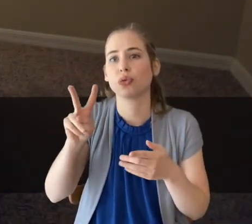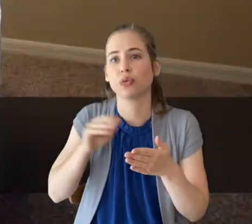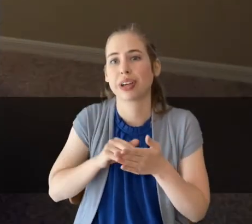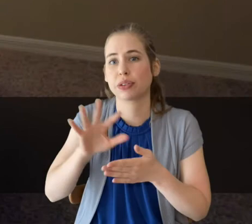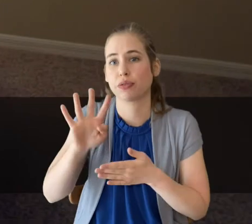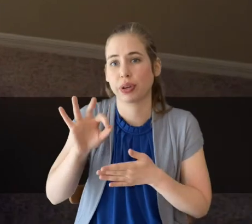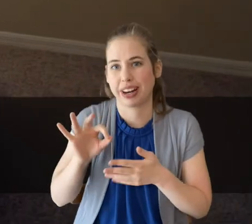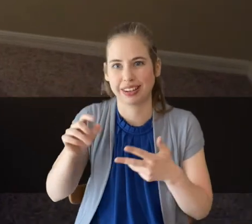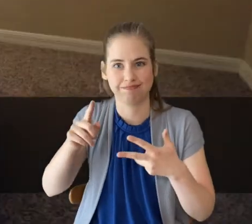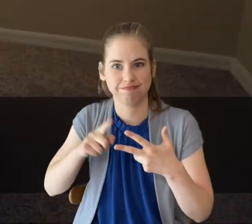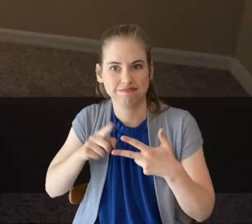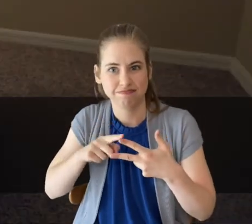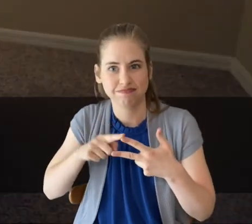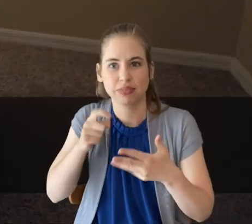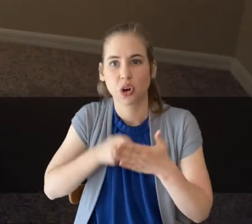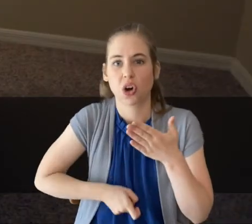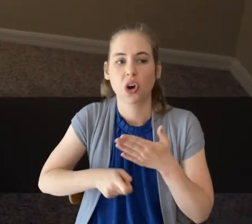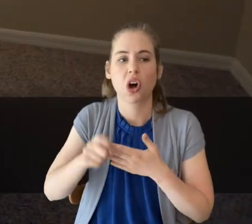$1,099 to